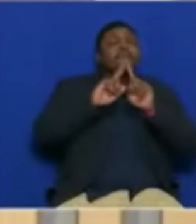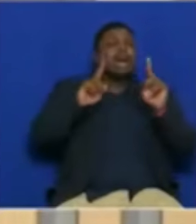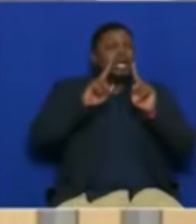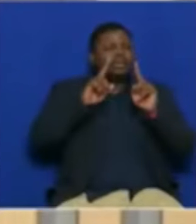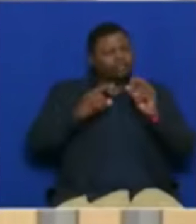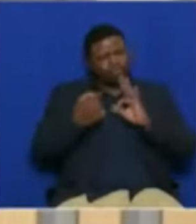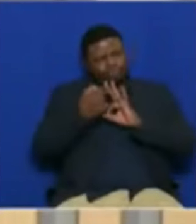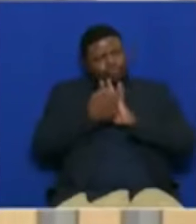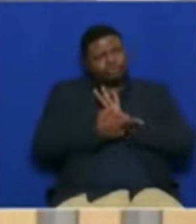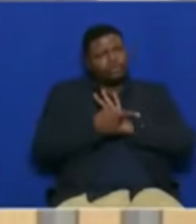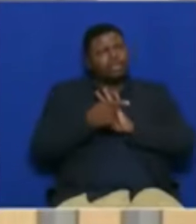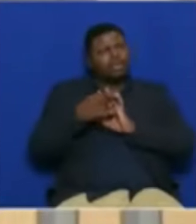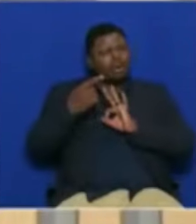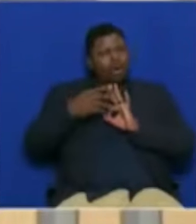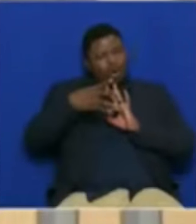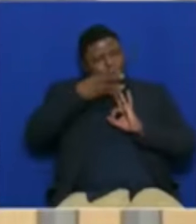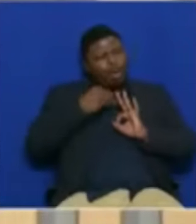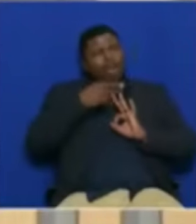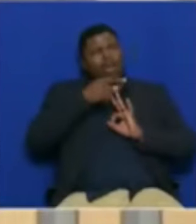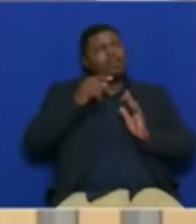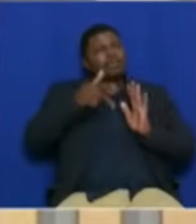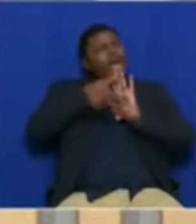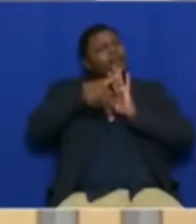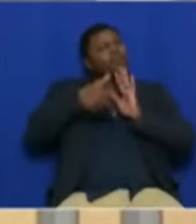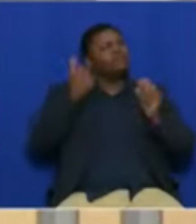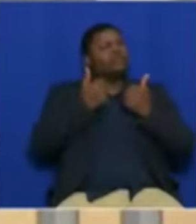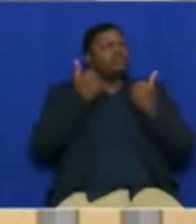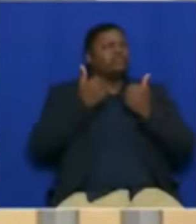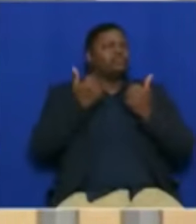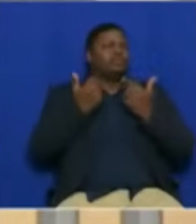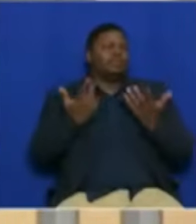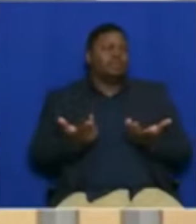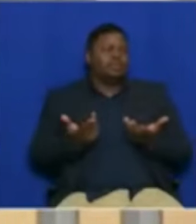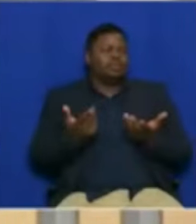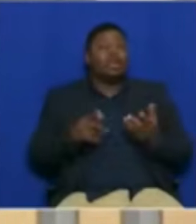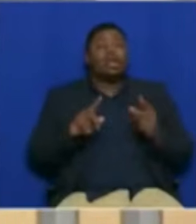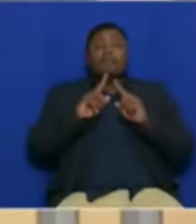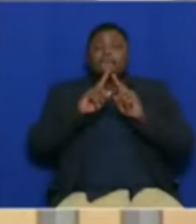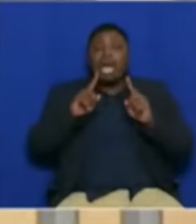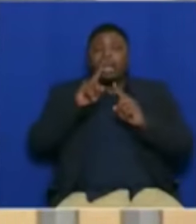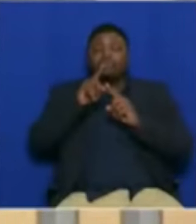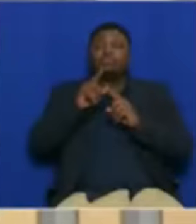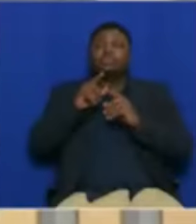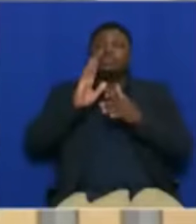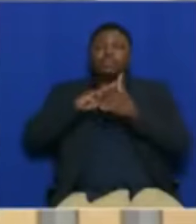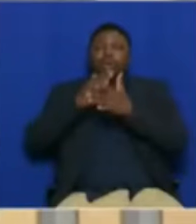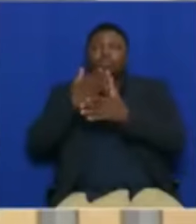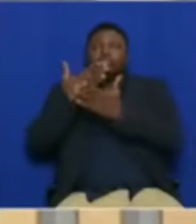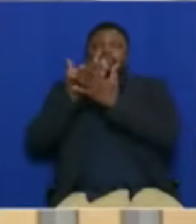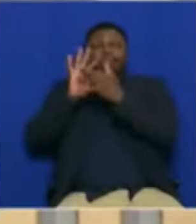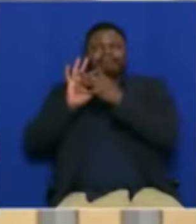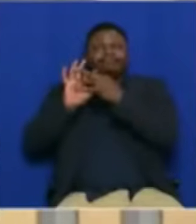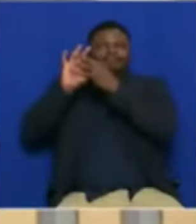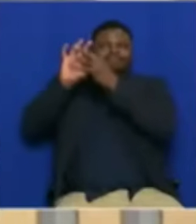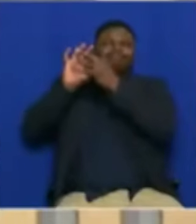the point I want to take. So normally to reach out, meaning that the recommendation that you